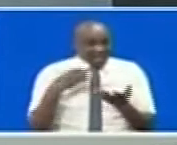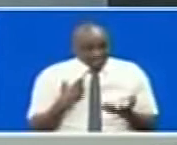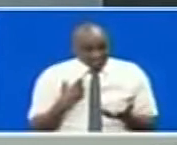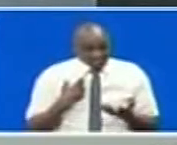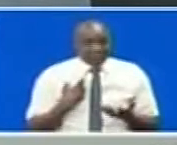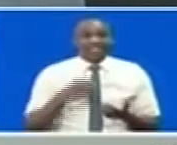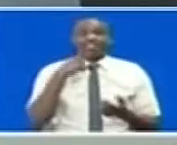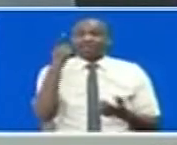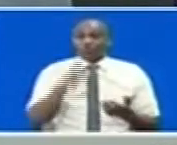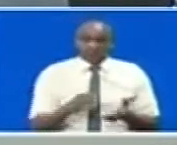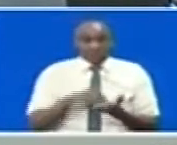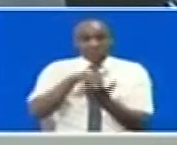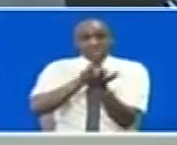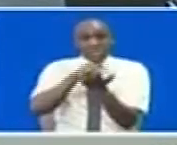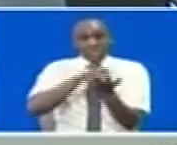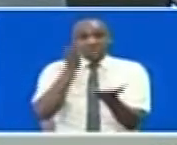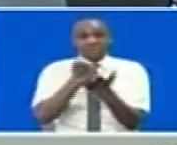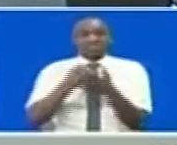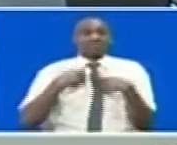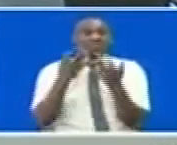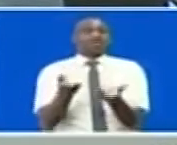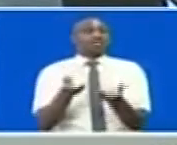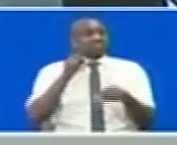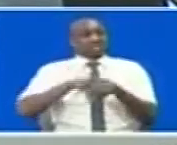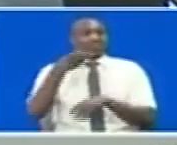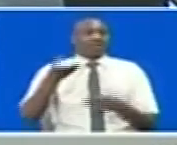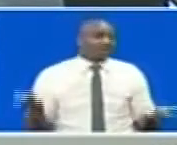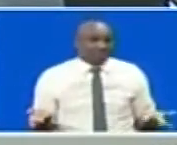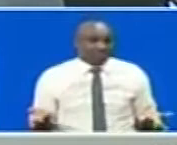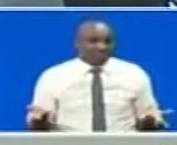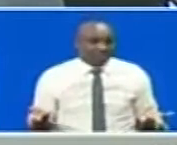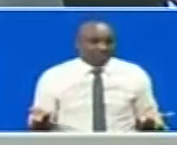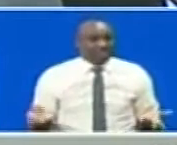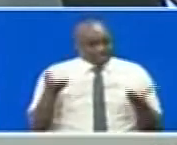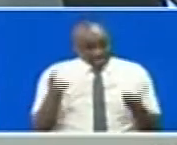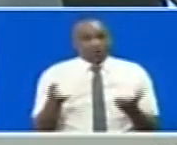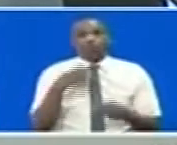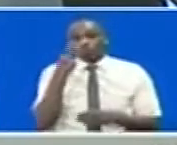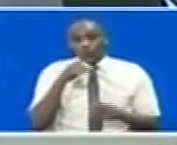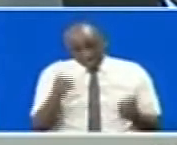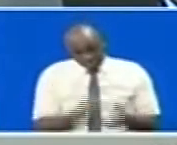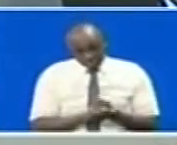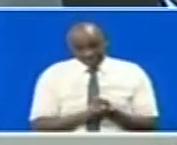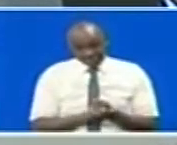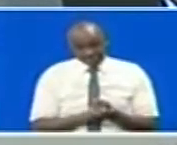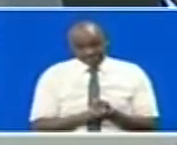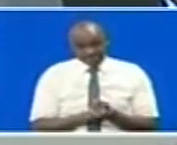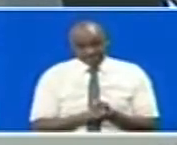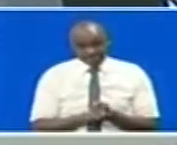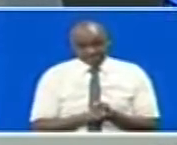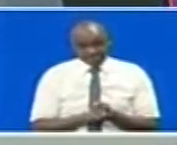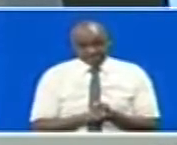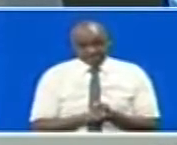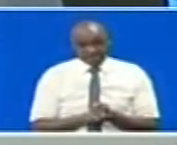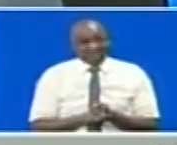Prosecution presented weak evidence is what was said in his particular case. Let's go now to two cases that were